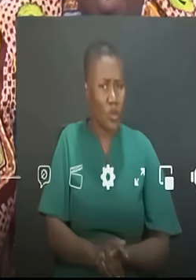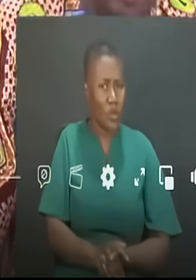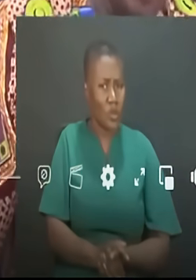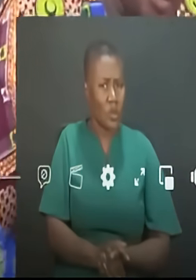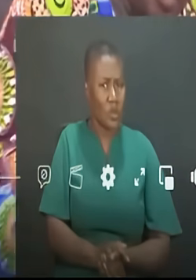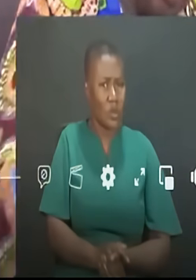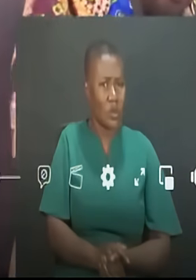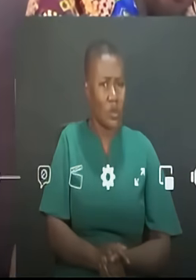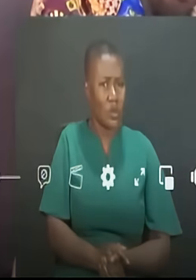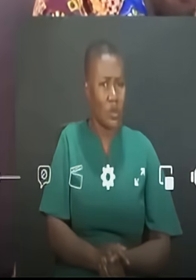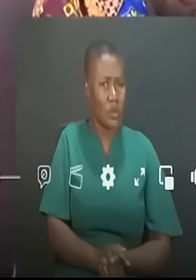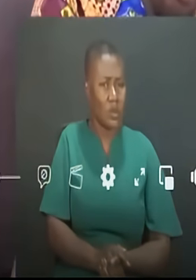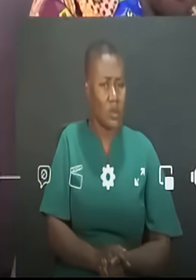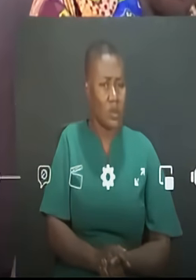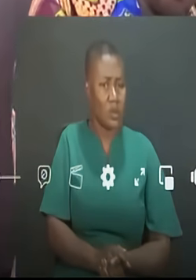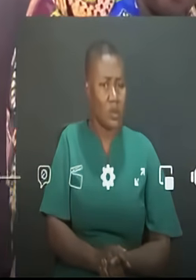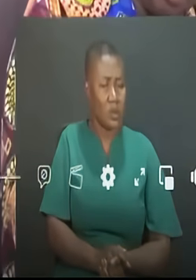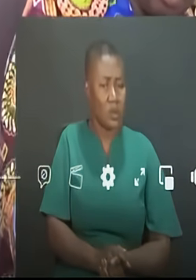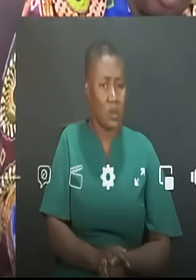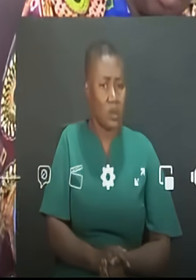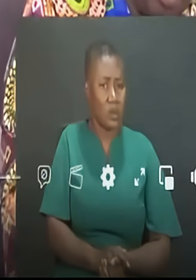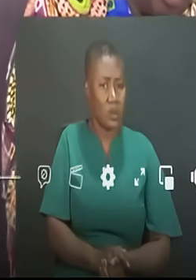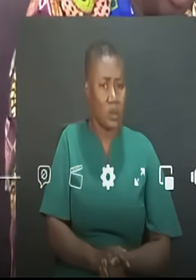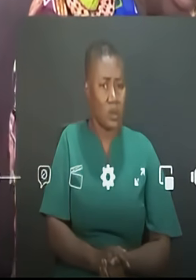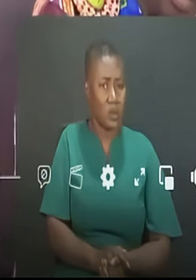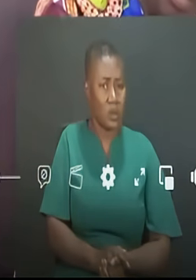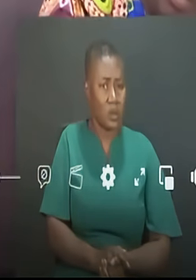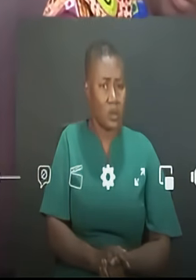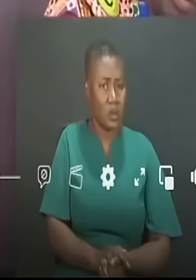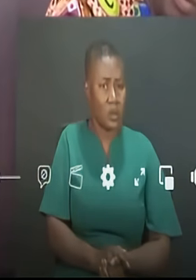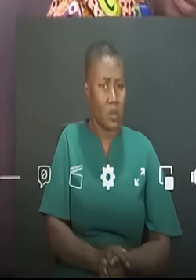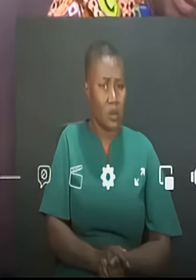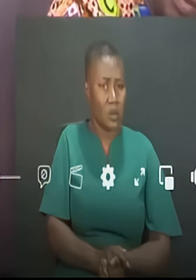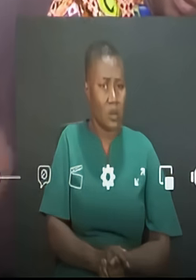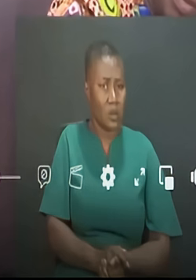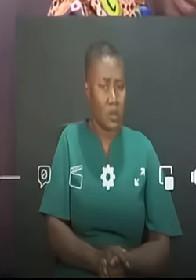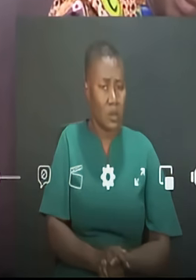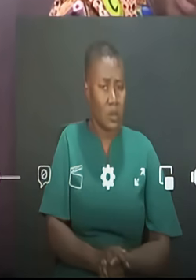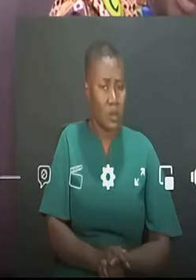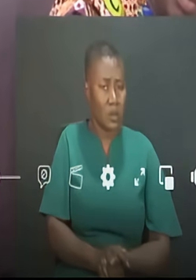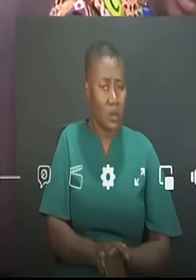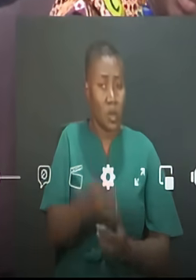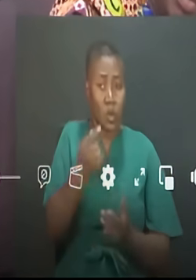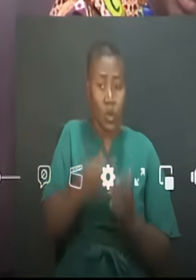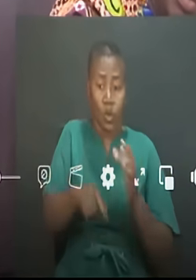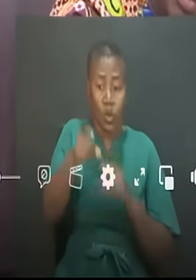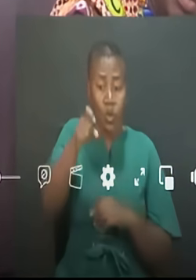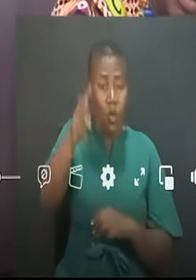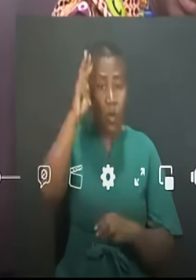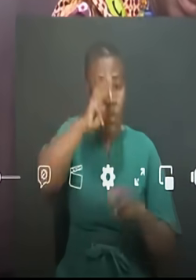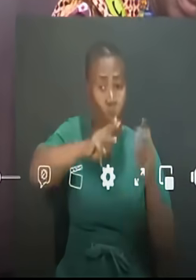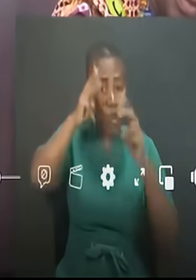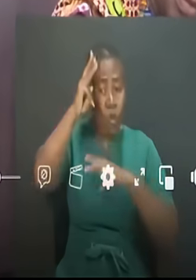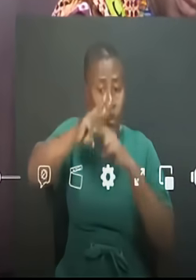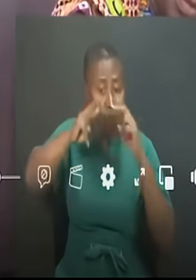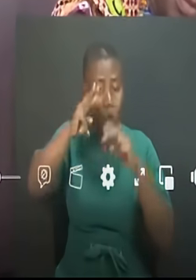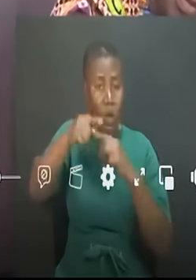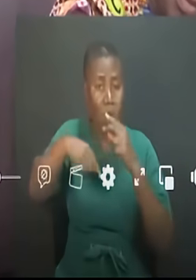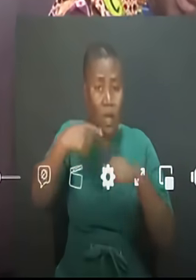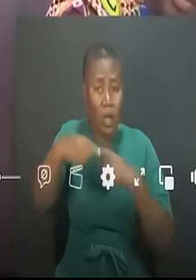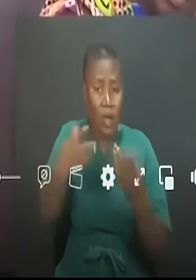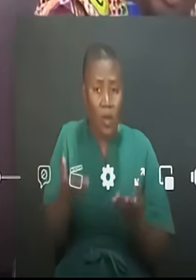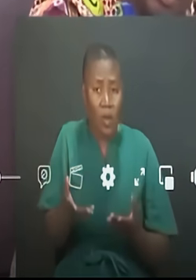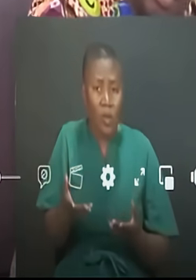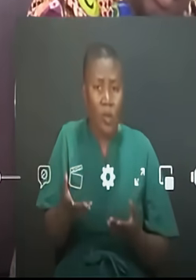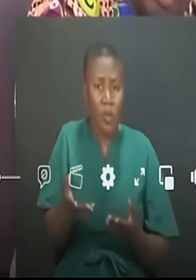You were being a spin doctor on that. What you should be concerned about is the many youth from your